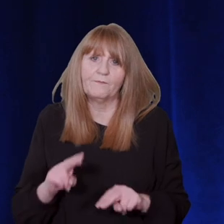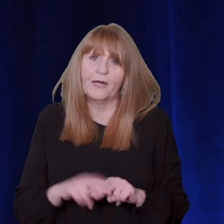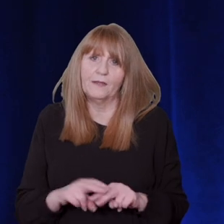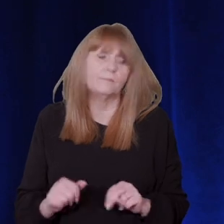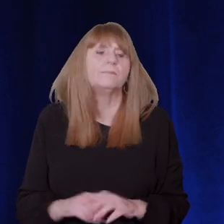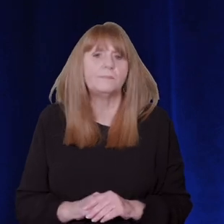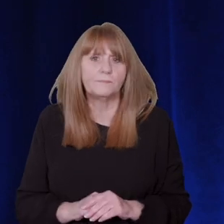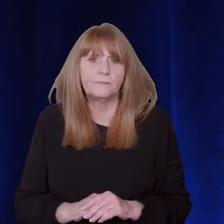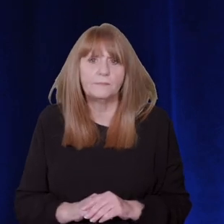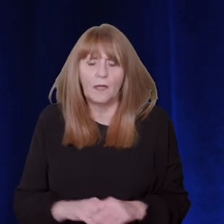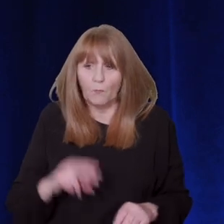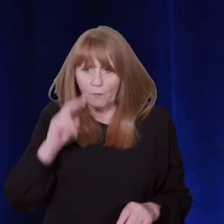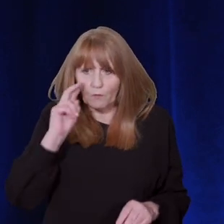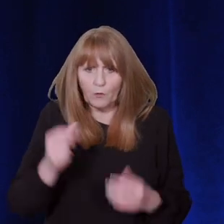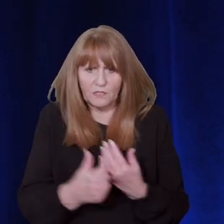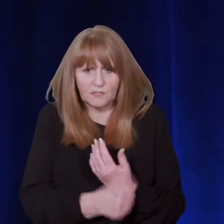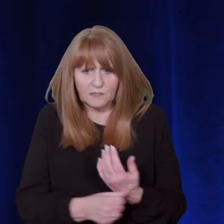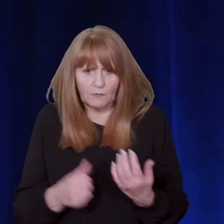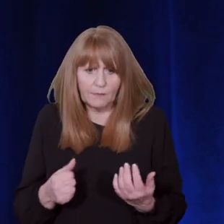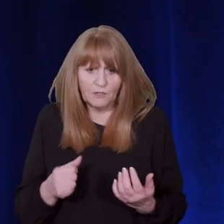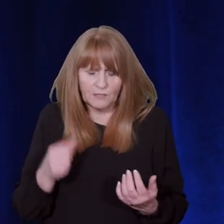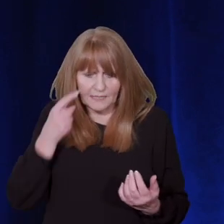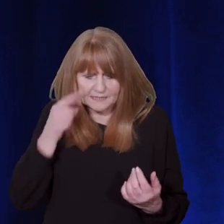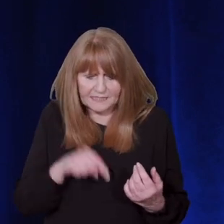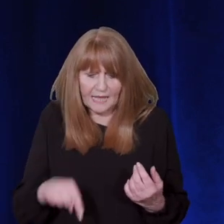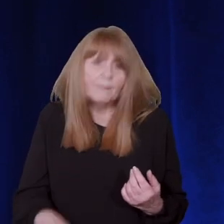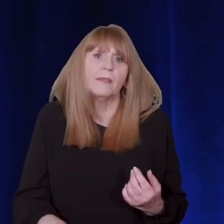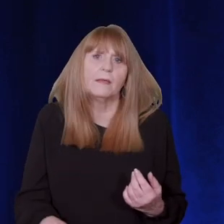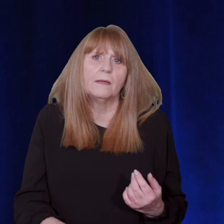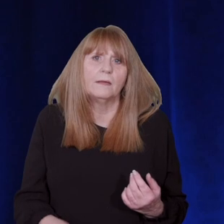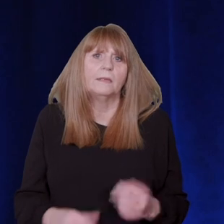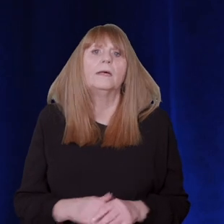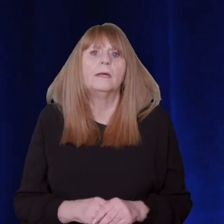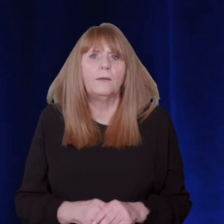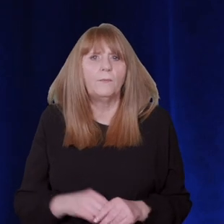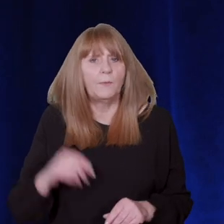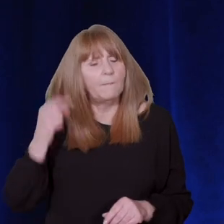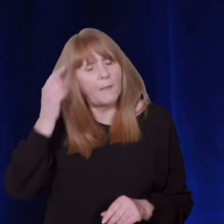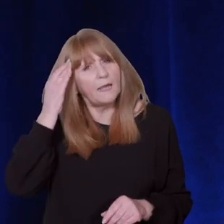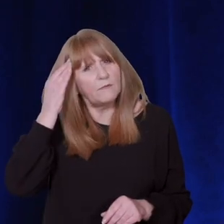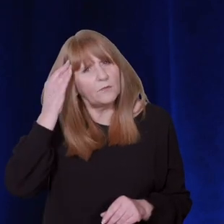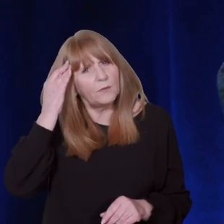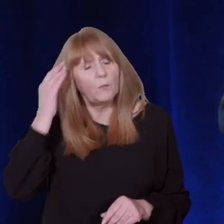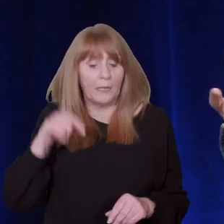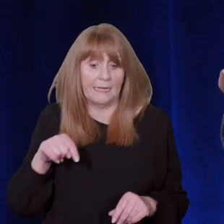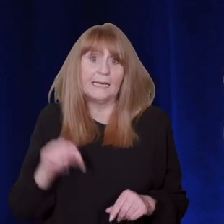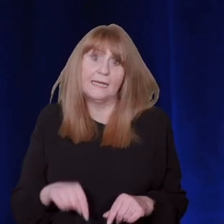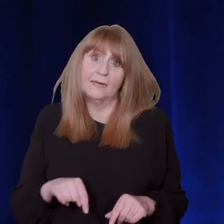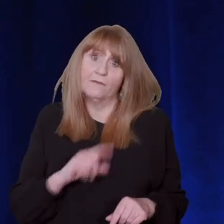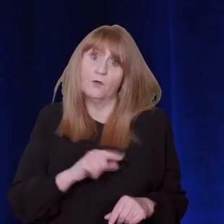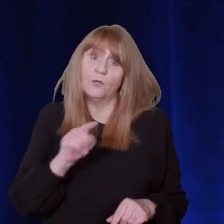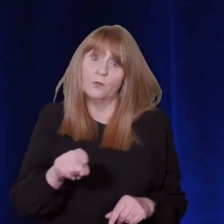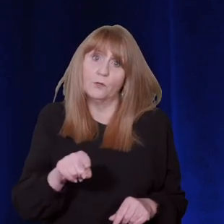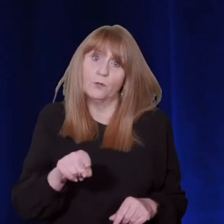these scriptures in depth, some really we've whizzed past, but I'm mindful that we are here for you. We're in the